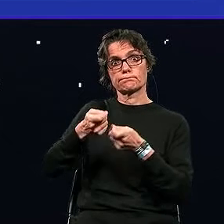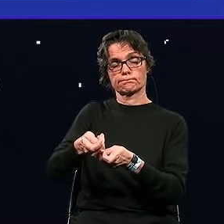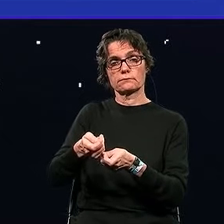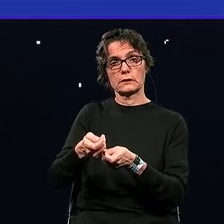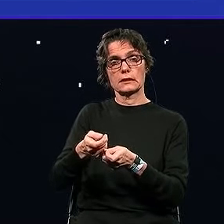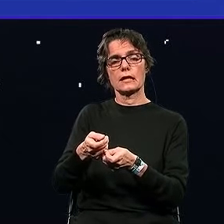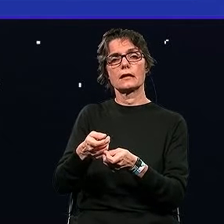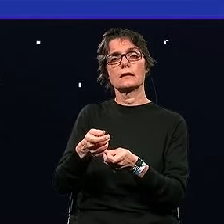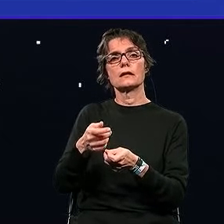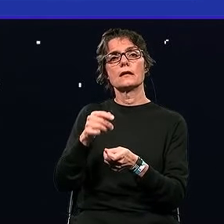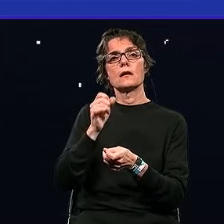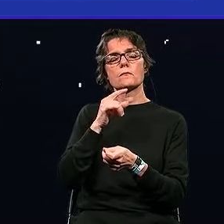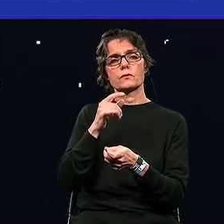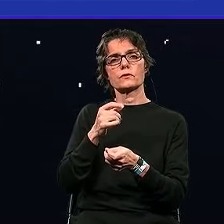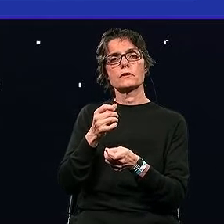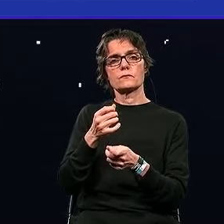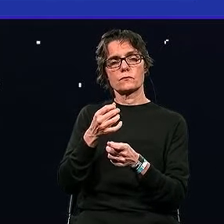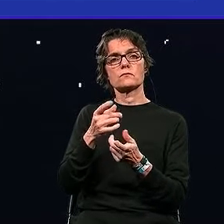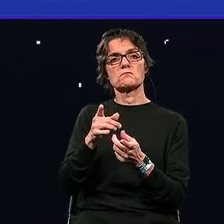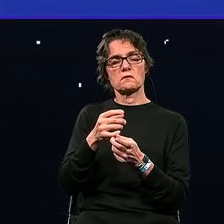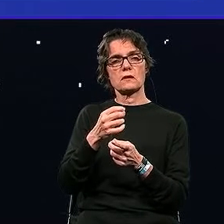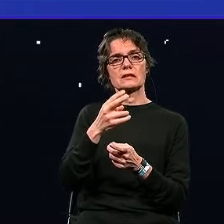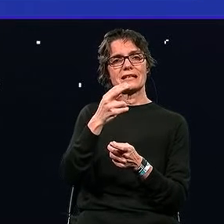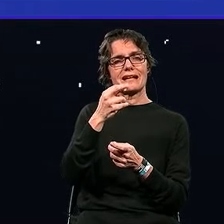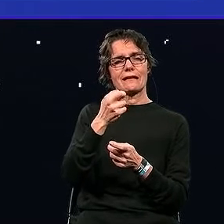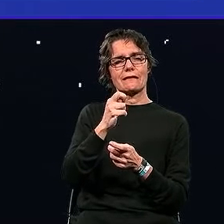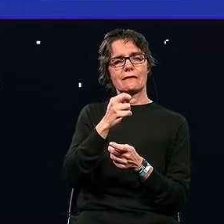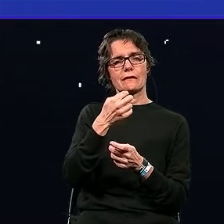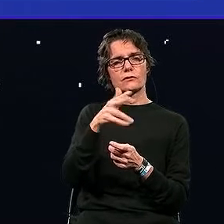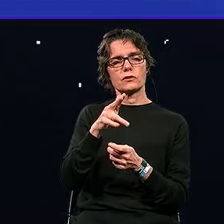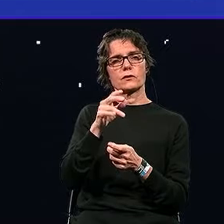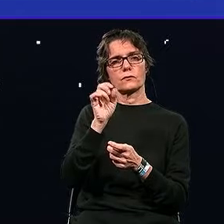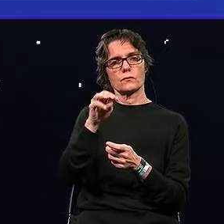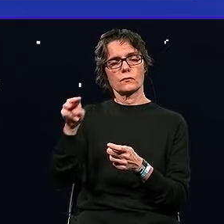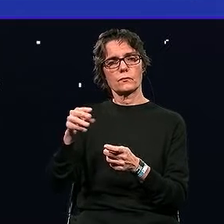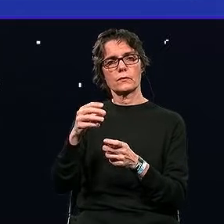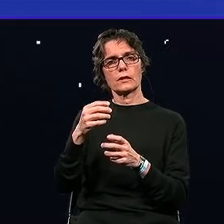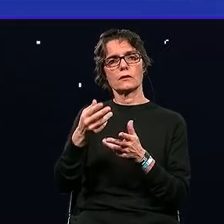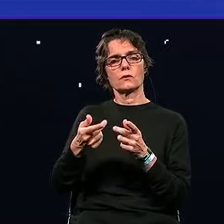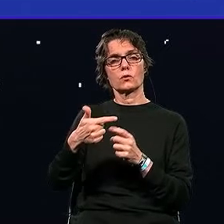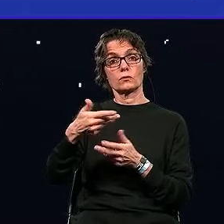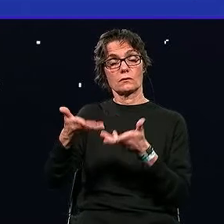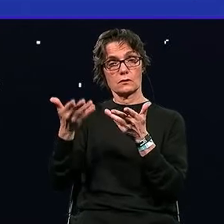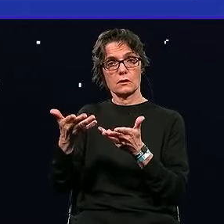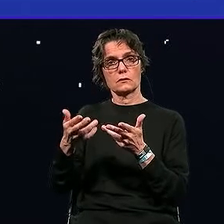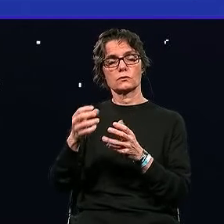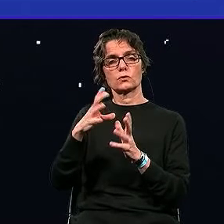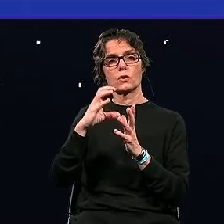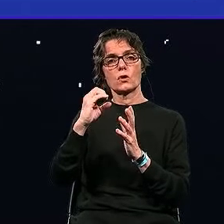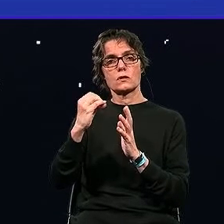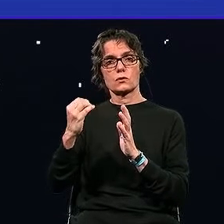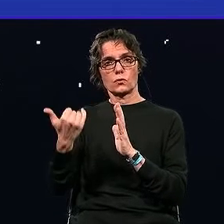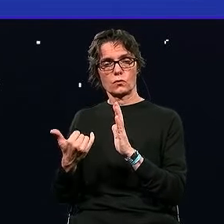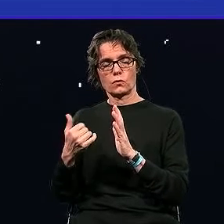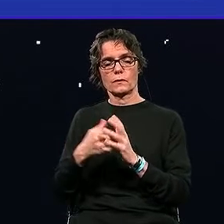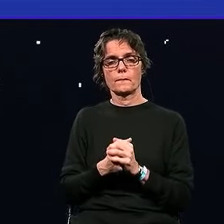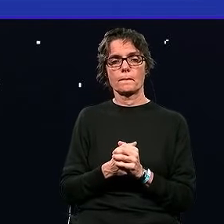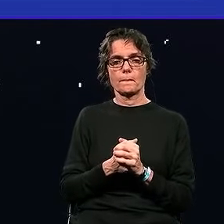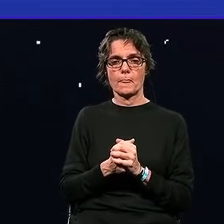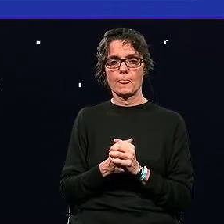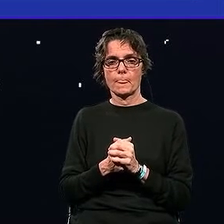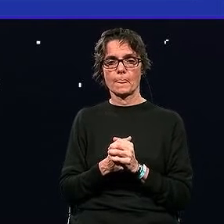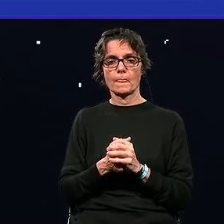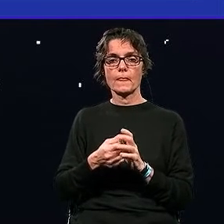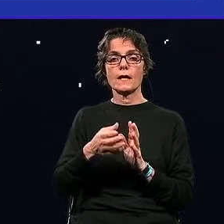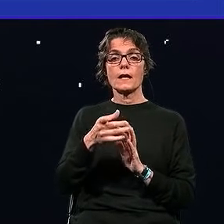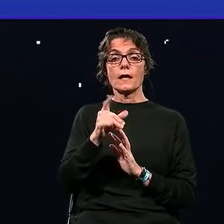we think we can abate 300 million tons of carbon by switching to floating wind farms. Direct air capture is also